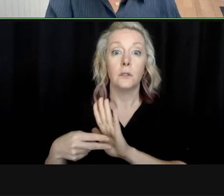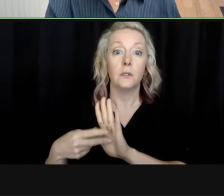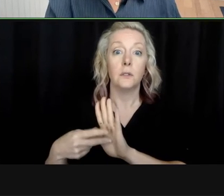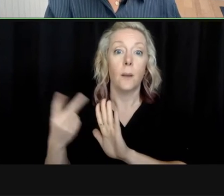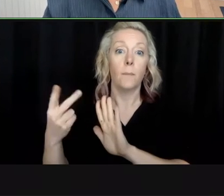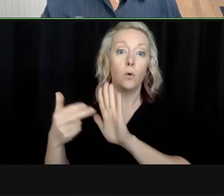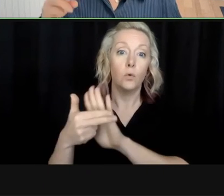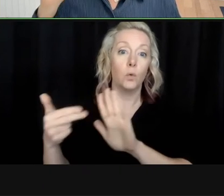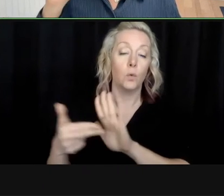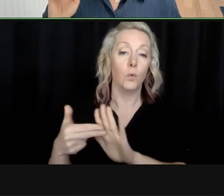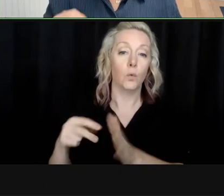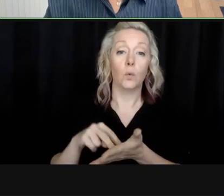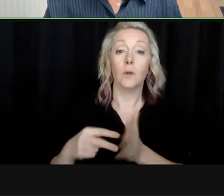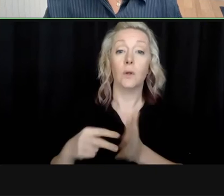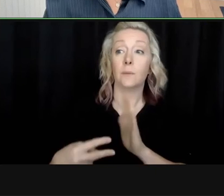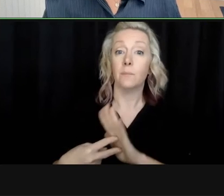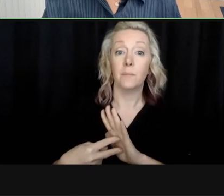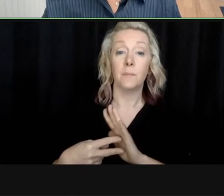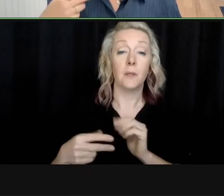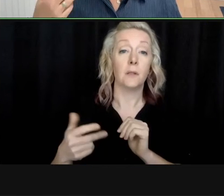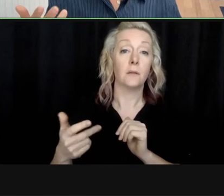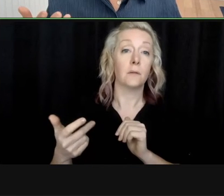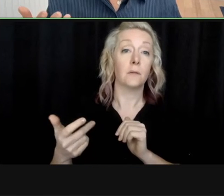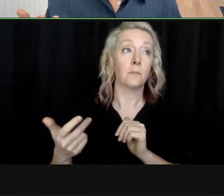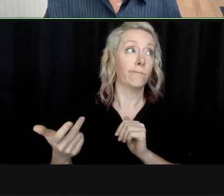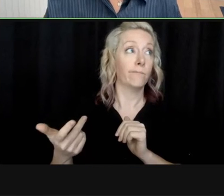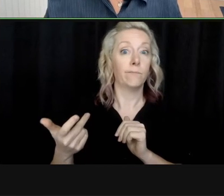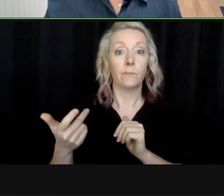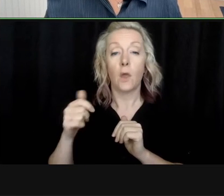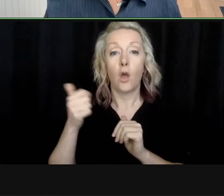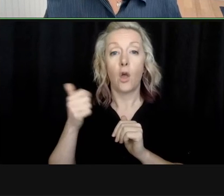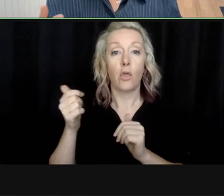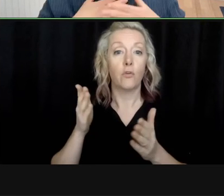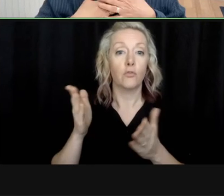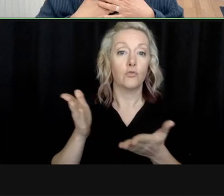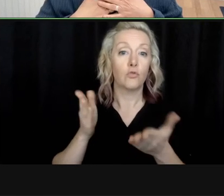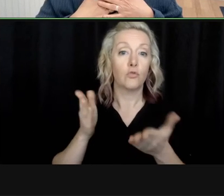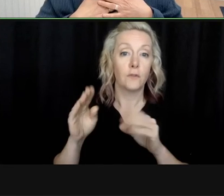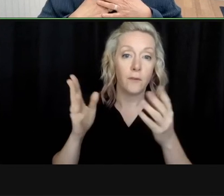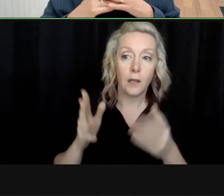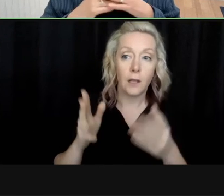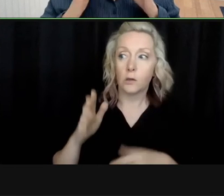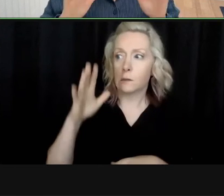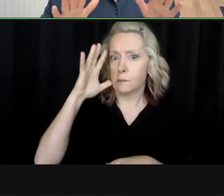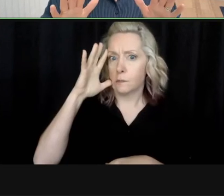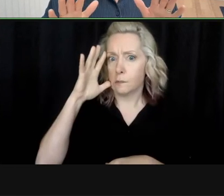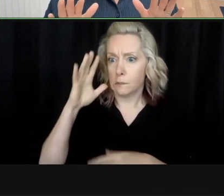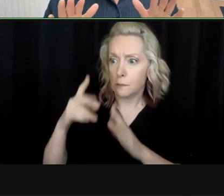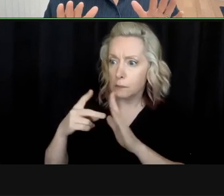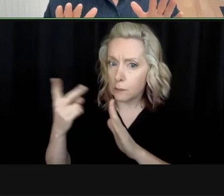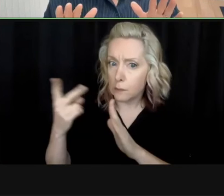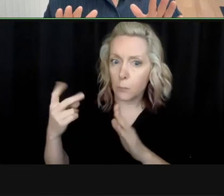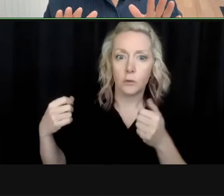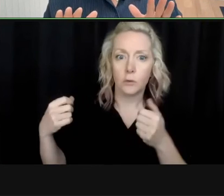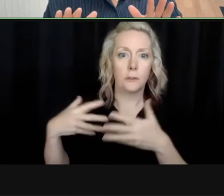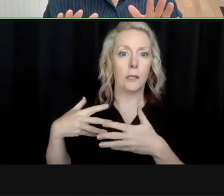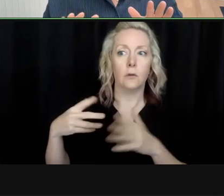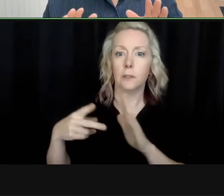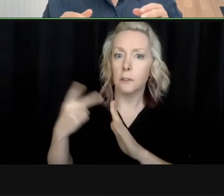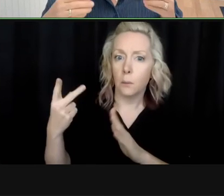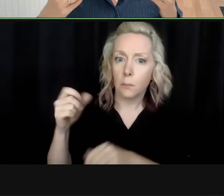general educators or another service provider or someone in the community might think is kind of, well, I don't know about that. That sounds doubly scary to